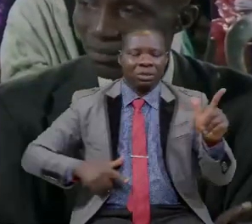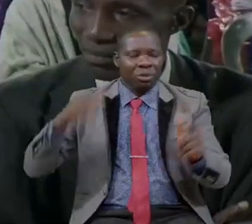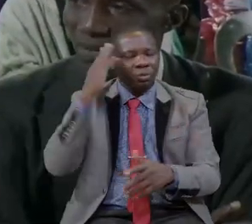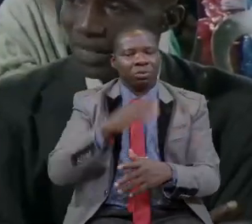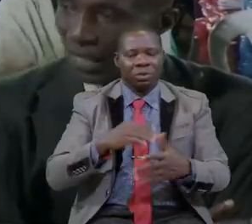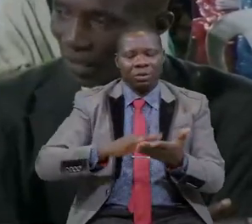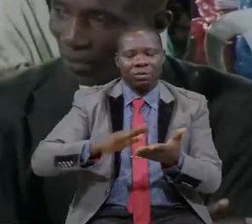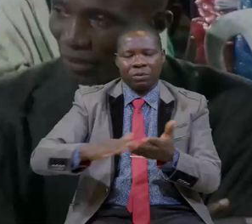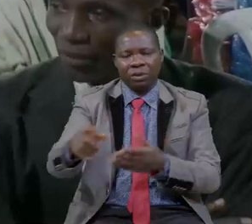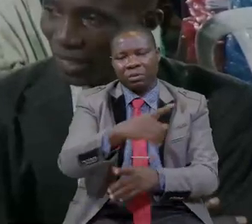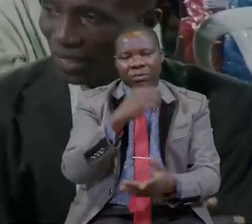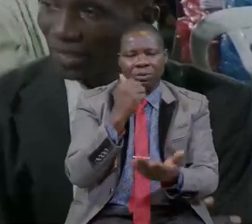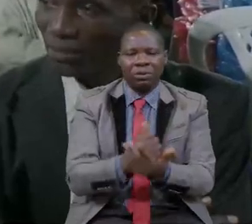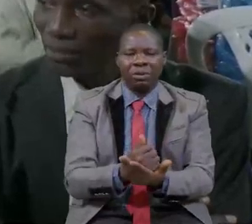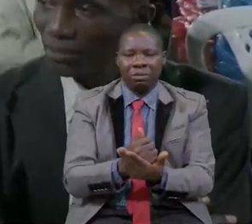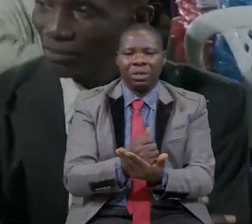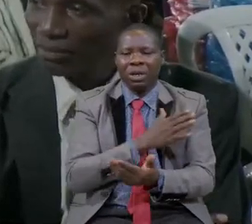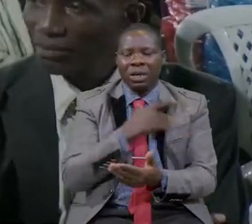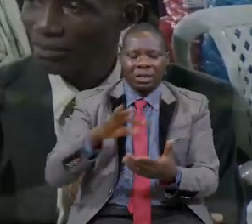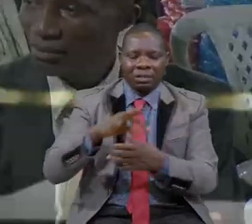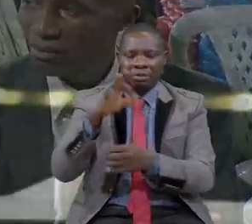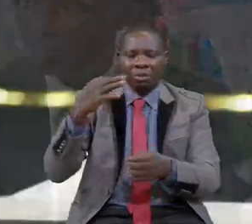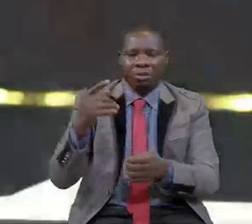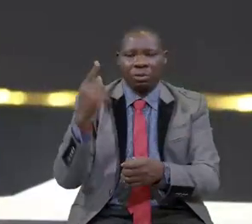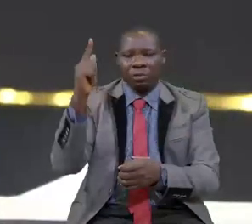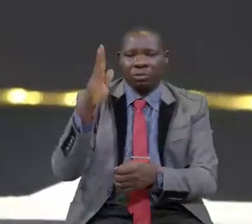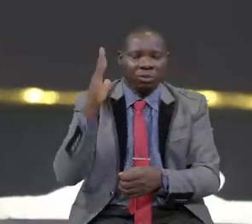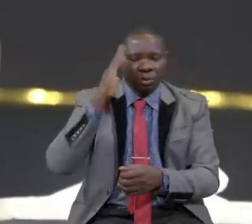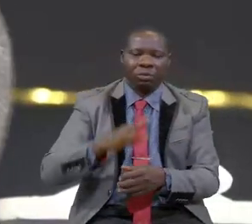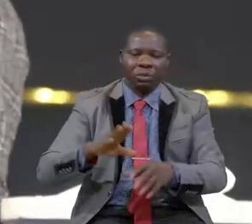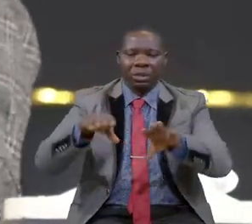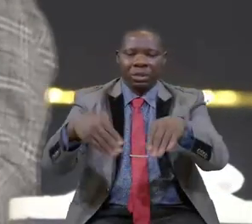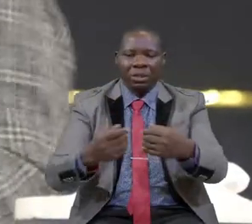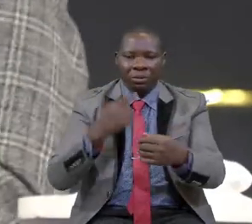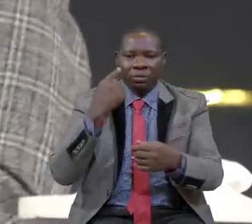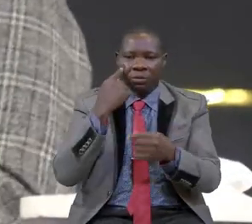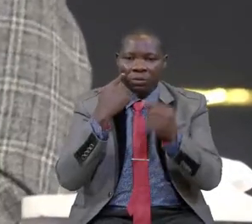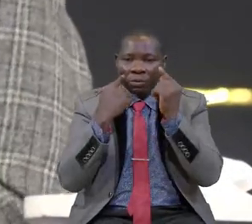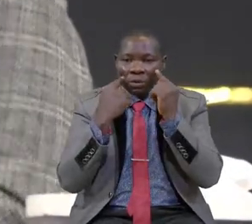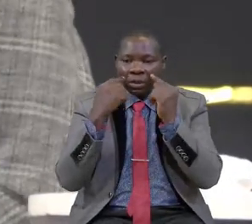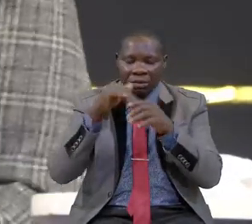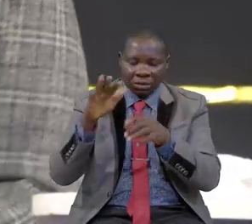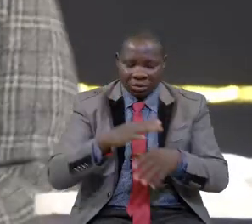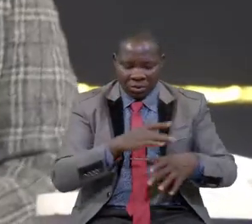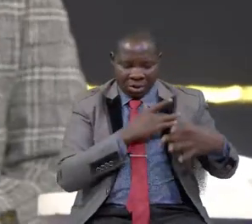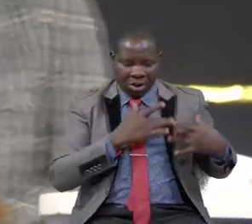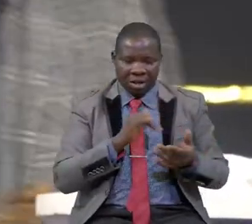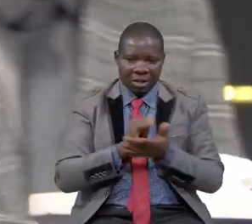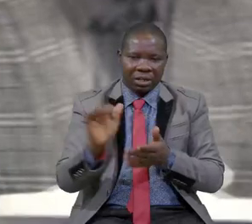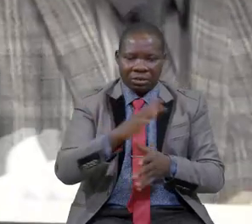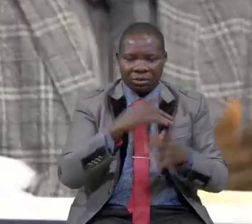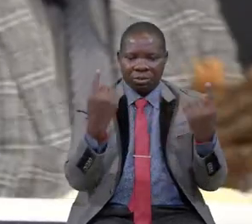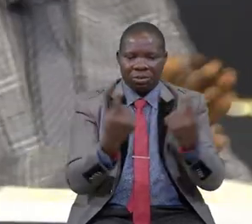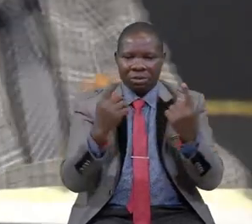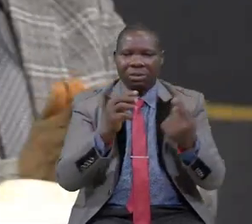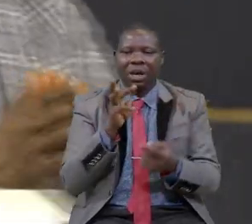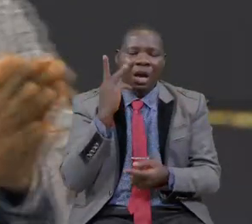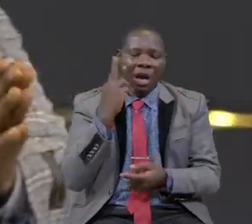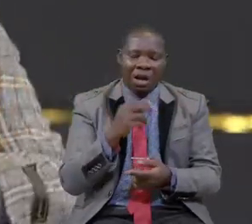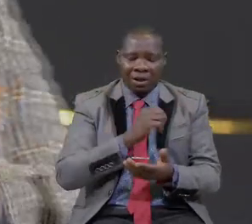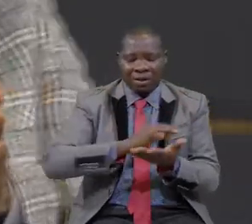you. And the Spirit of God will bear witness in your heart. Your sins are forgiven. And therefore,